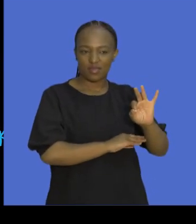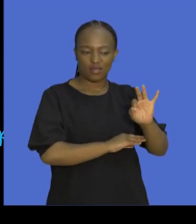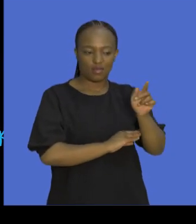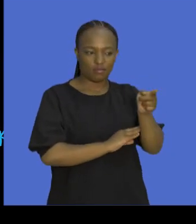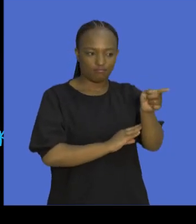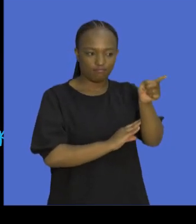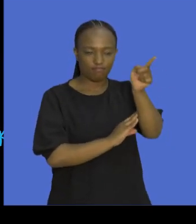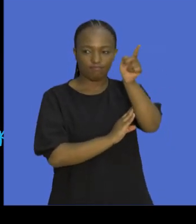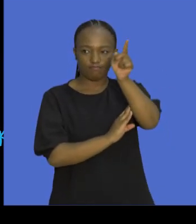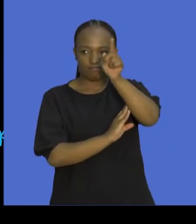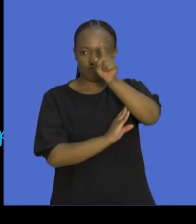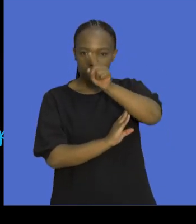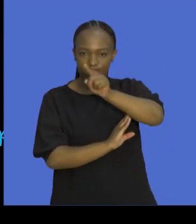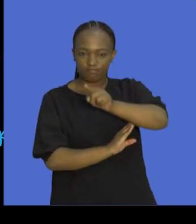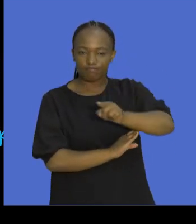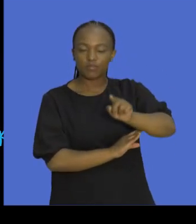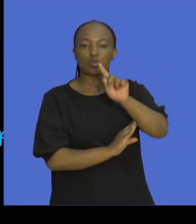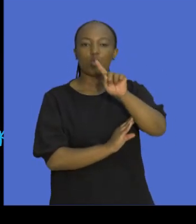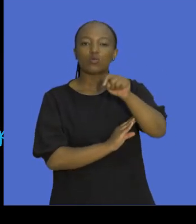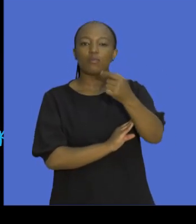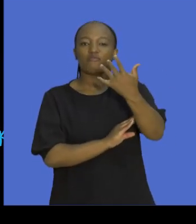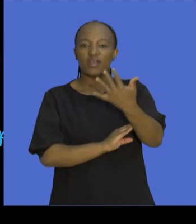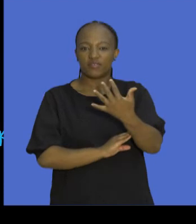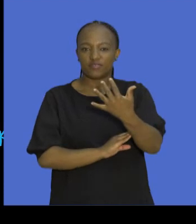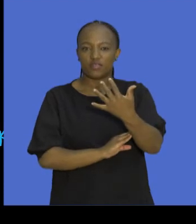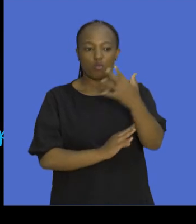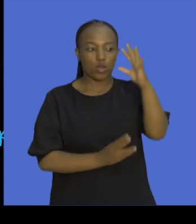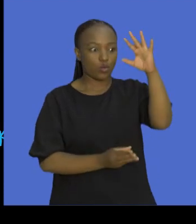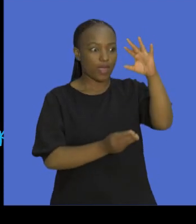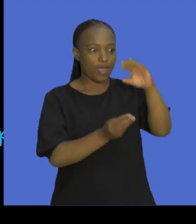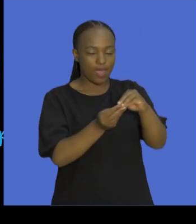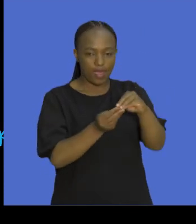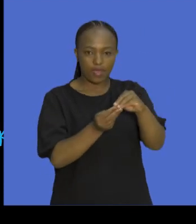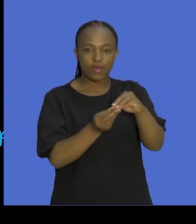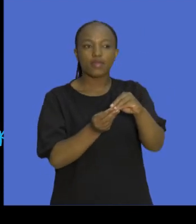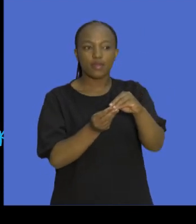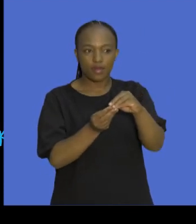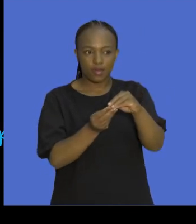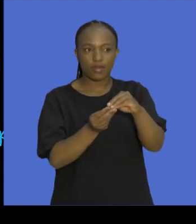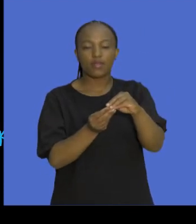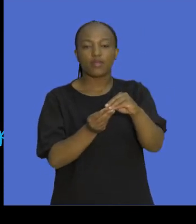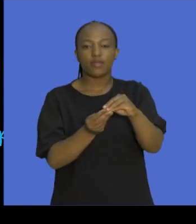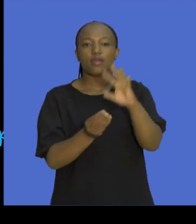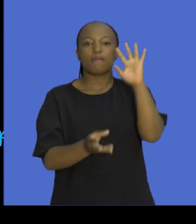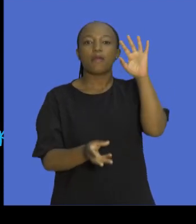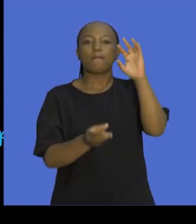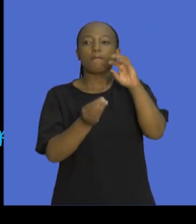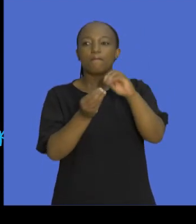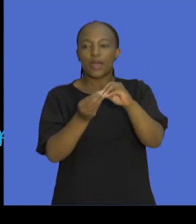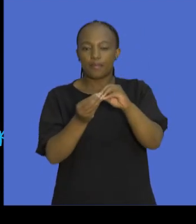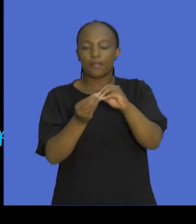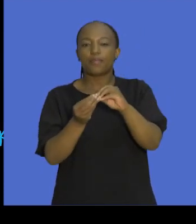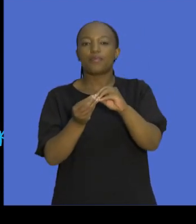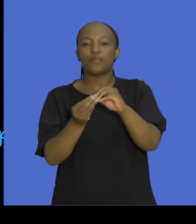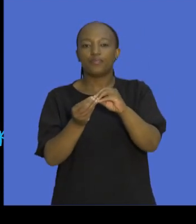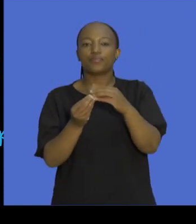and R2, which is 1,5. So if you add those two, they actually give you the